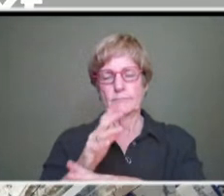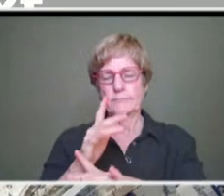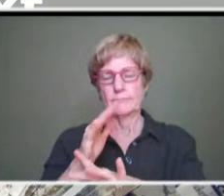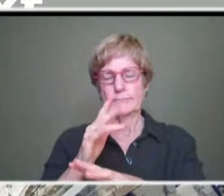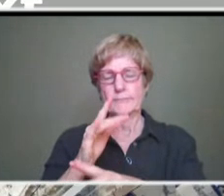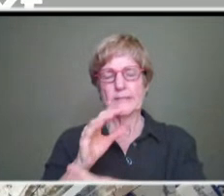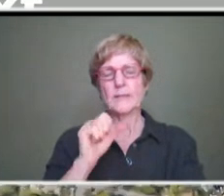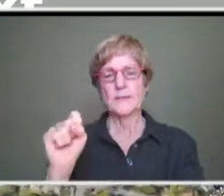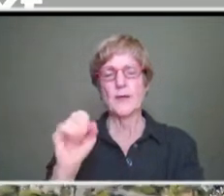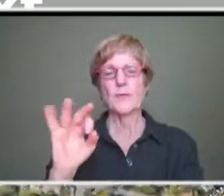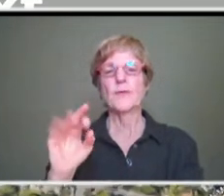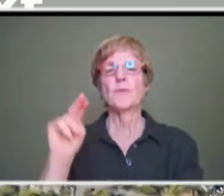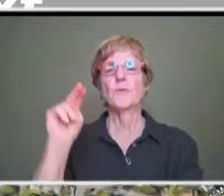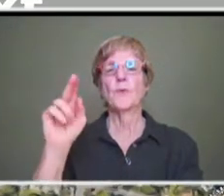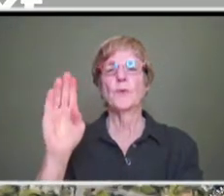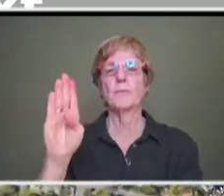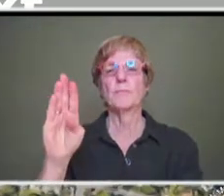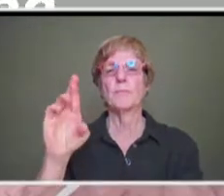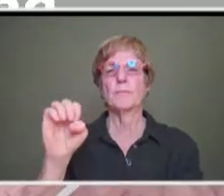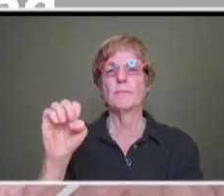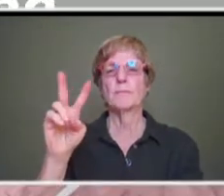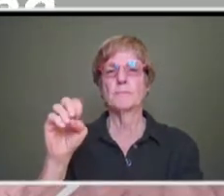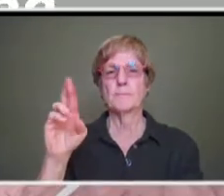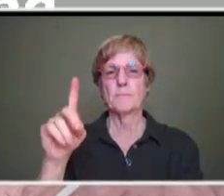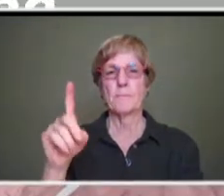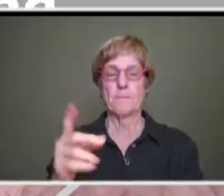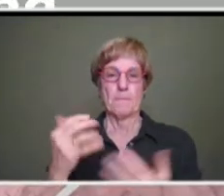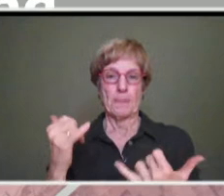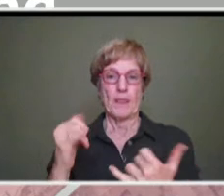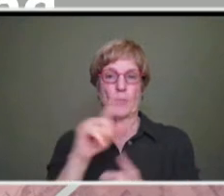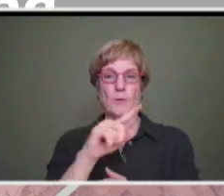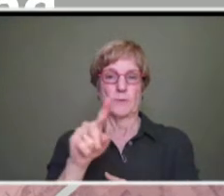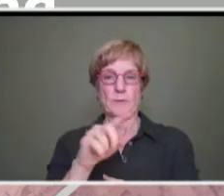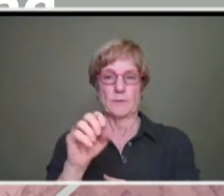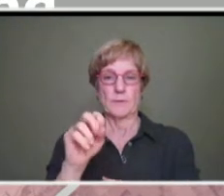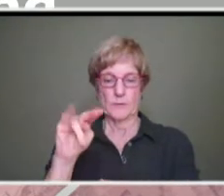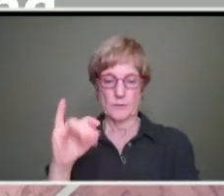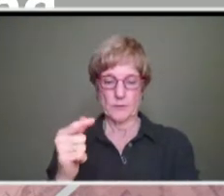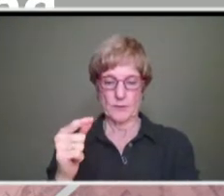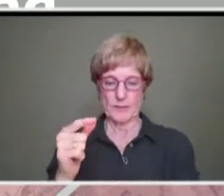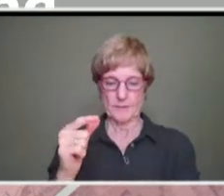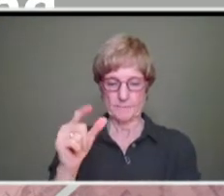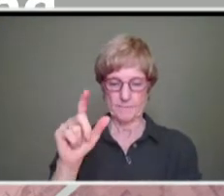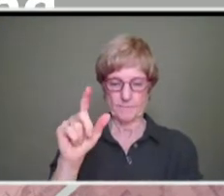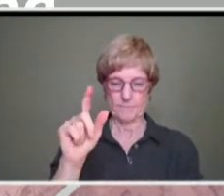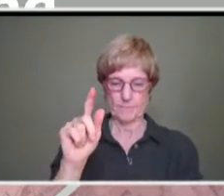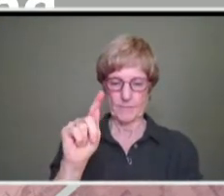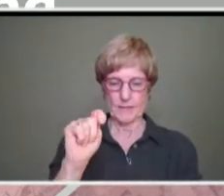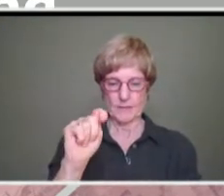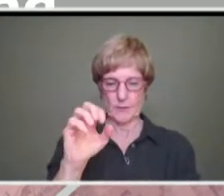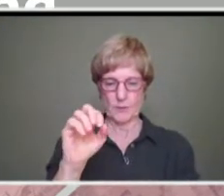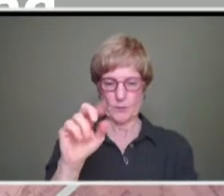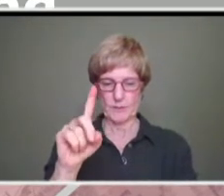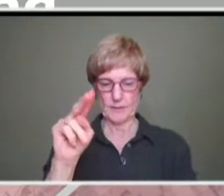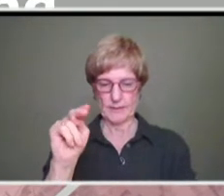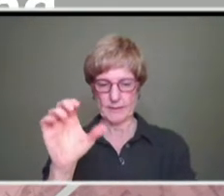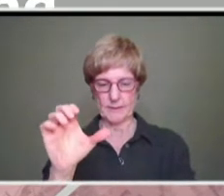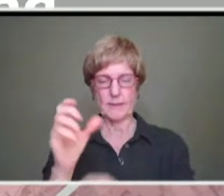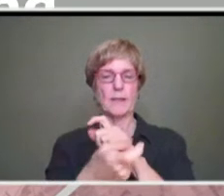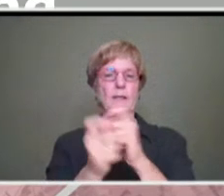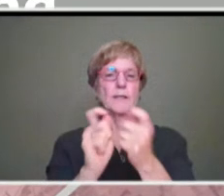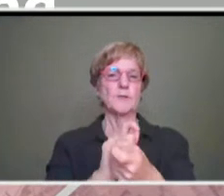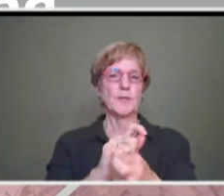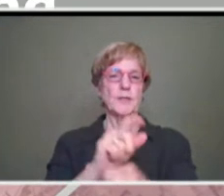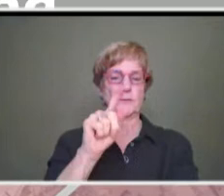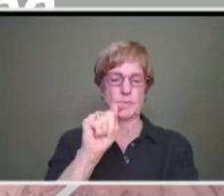south of North Brevard Street Uh current current zoning Studio DNC proposed zoning is Tod UC you can see we've got some of that uh UC